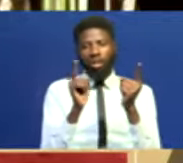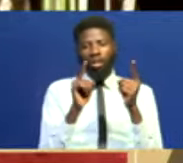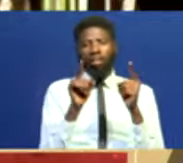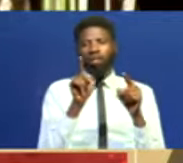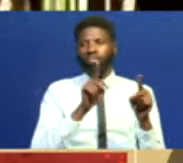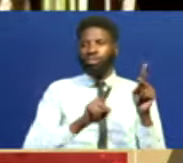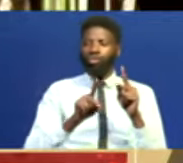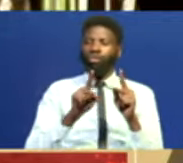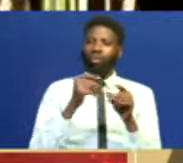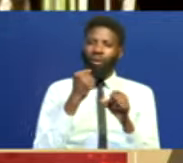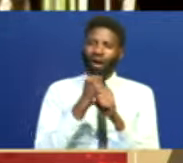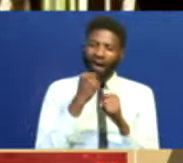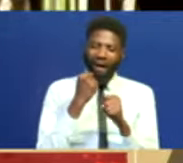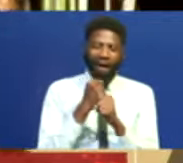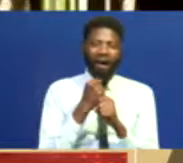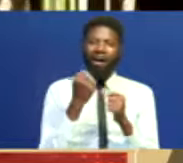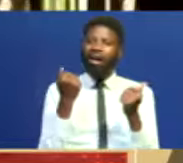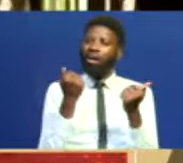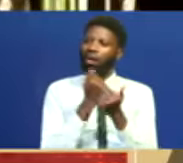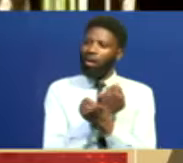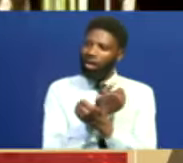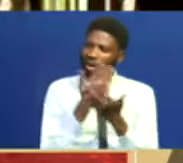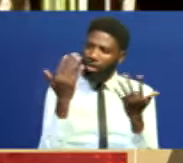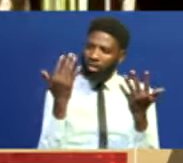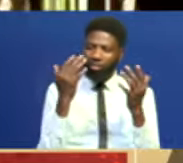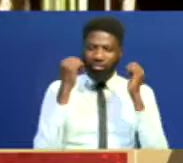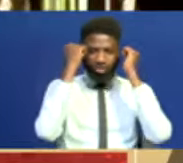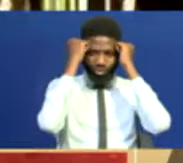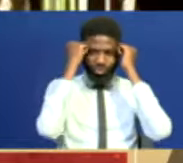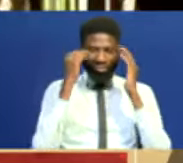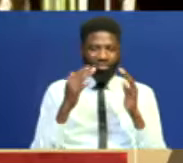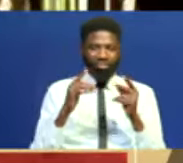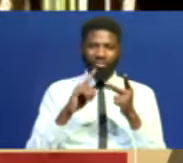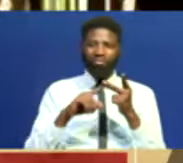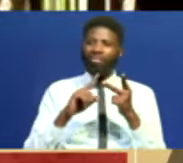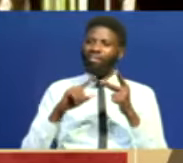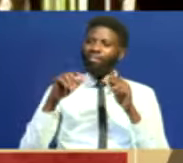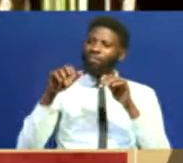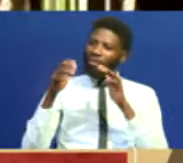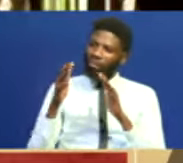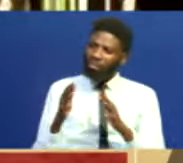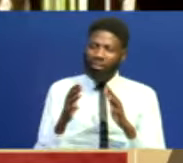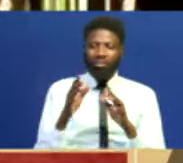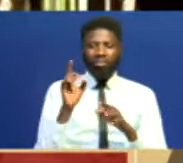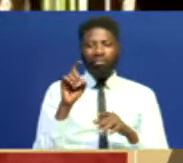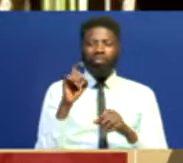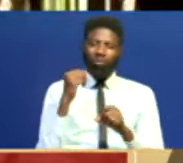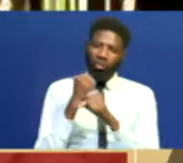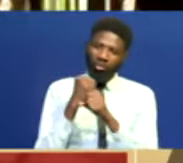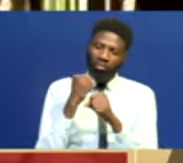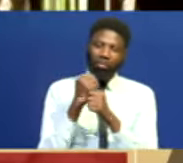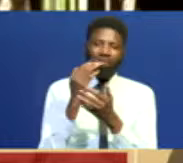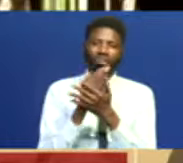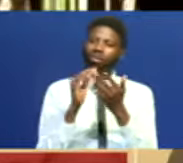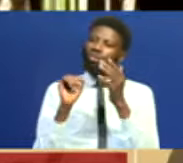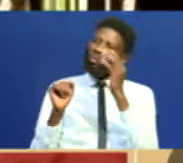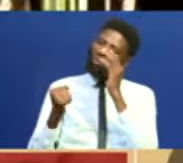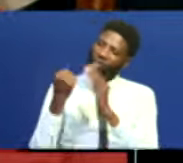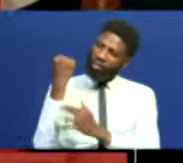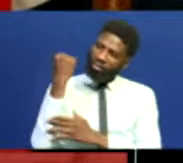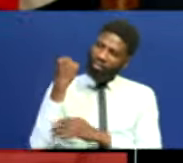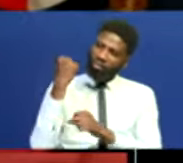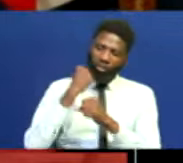any area, be it a student, be it a farmer, be it a what, to do something, to wake up and really, really work